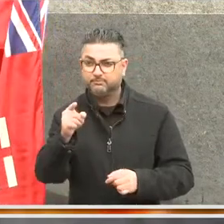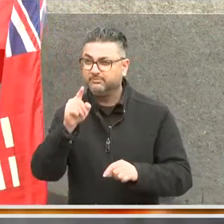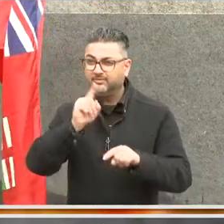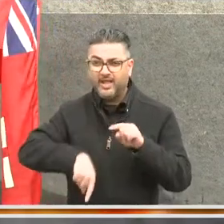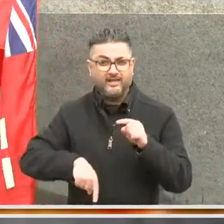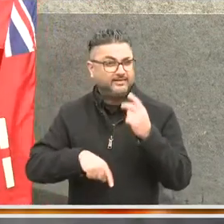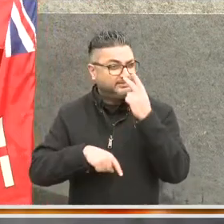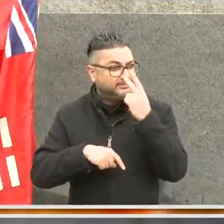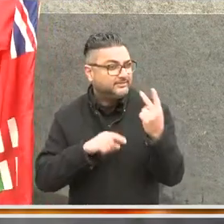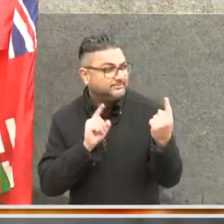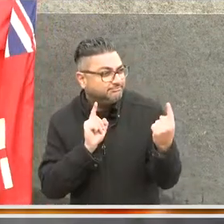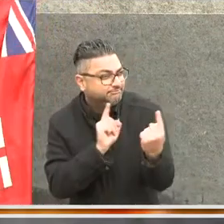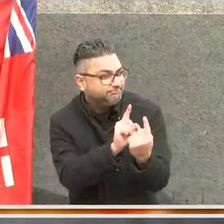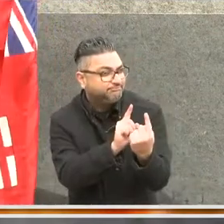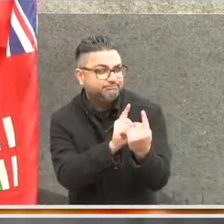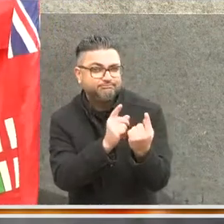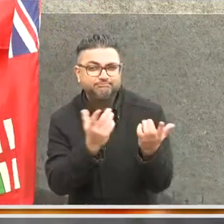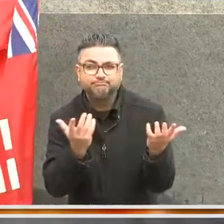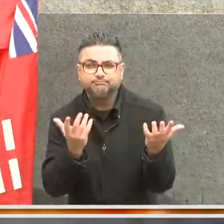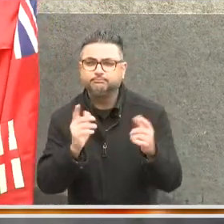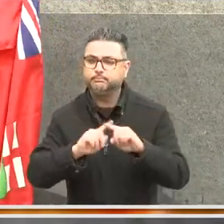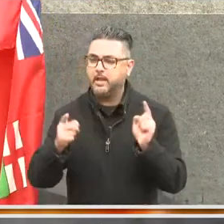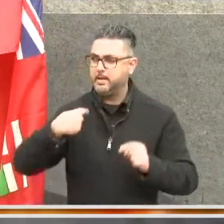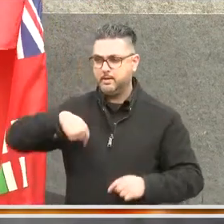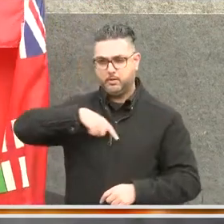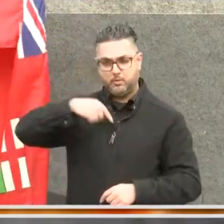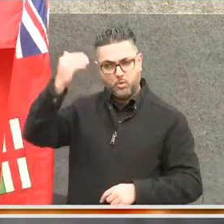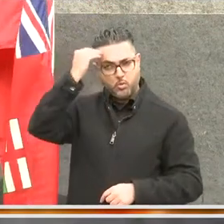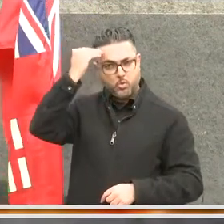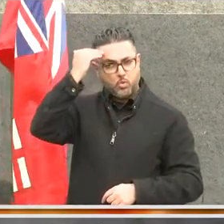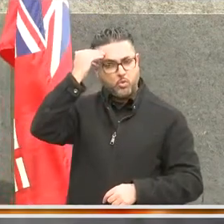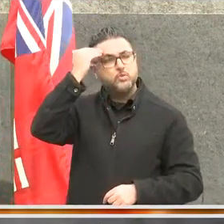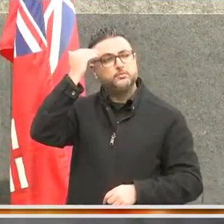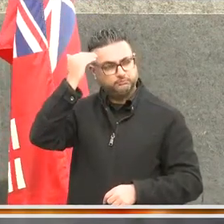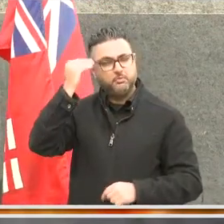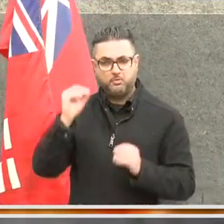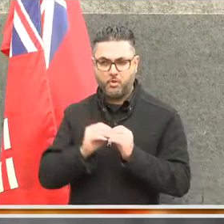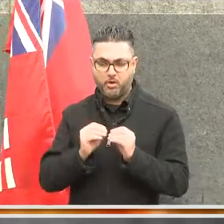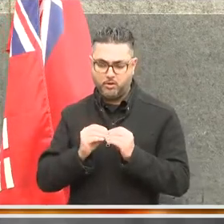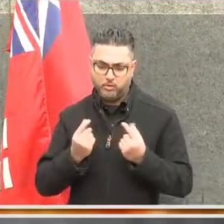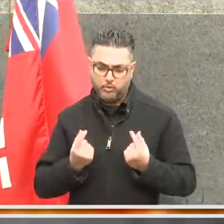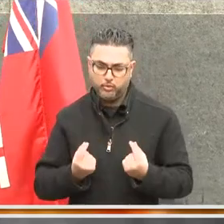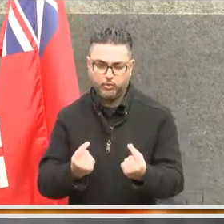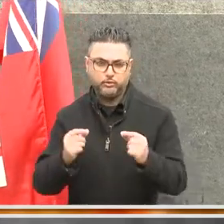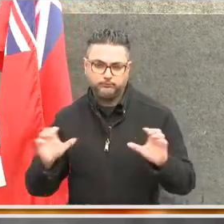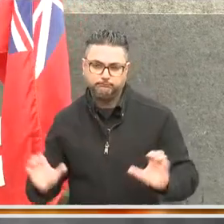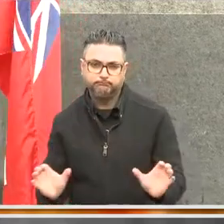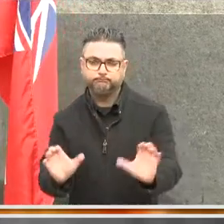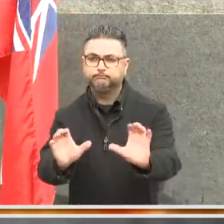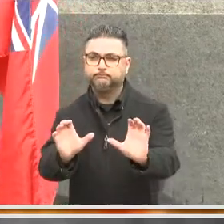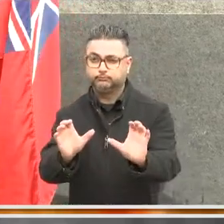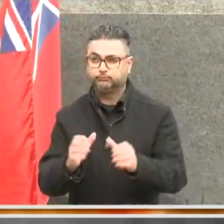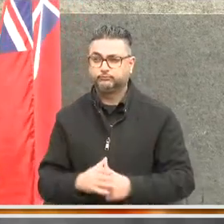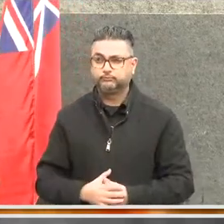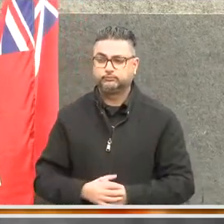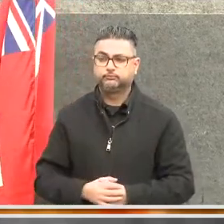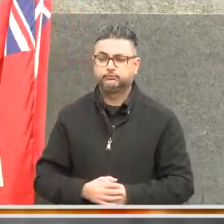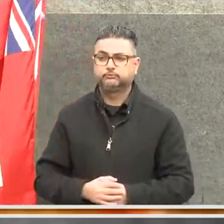know there is still more to do. Each of us is called to look out for each